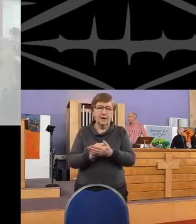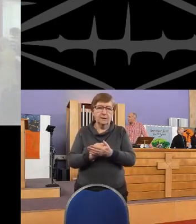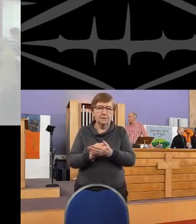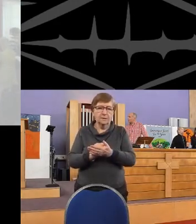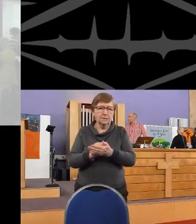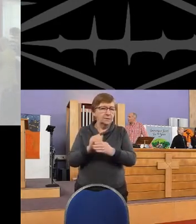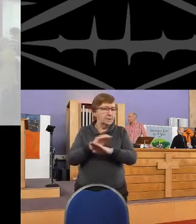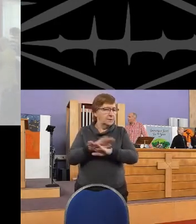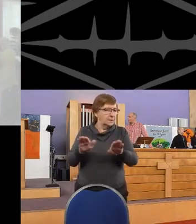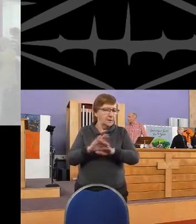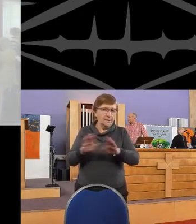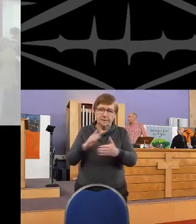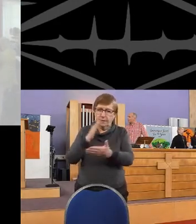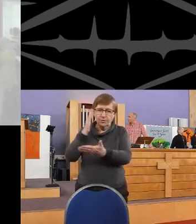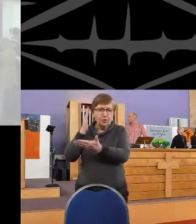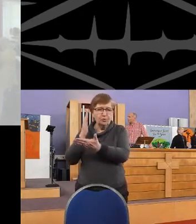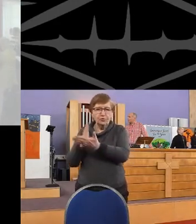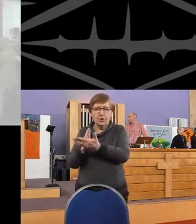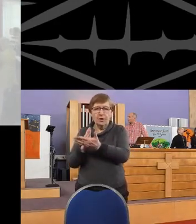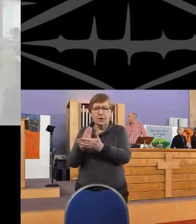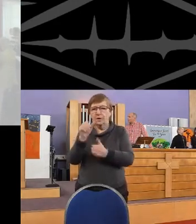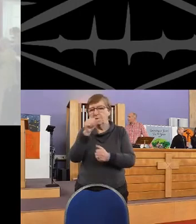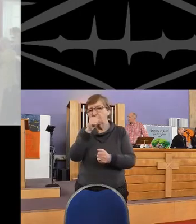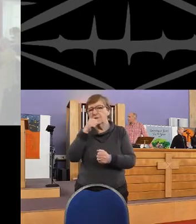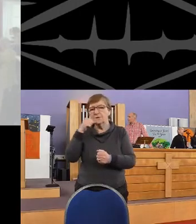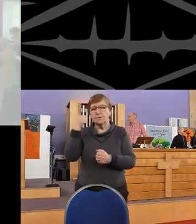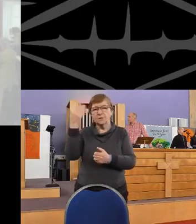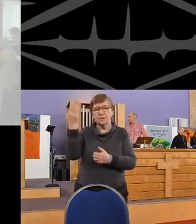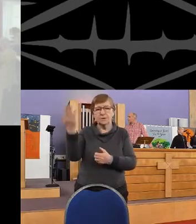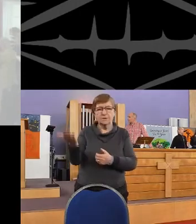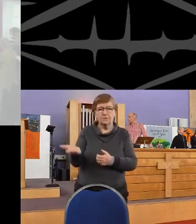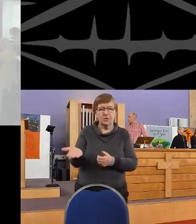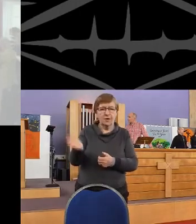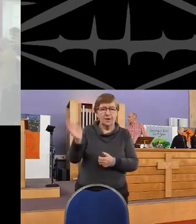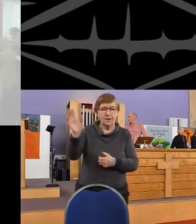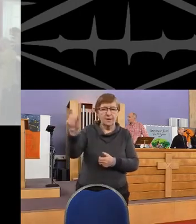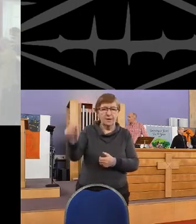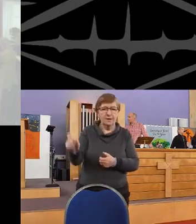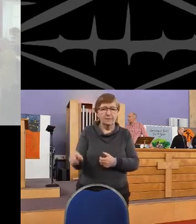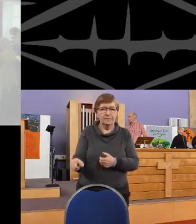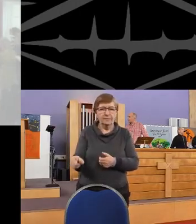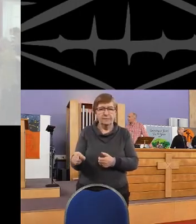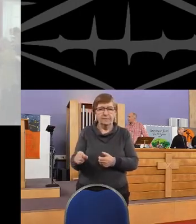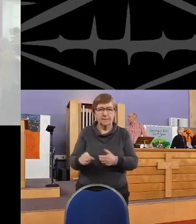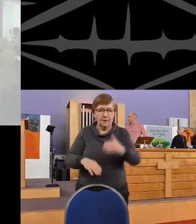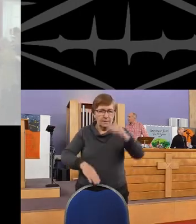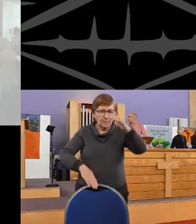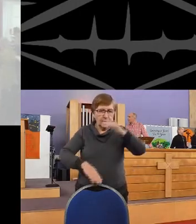Dare not trust the sweetest grace.